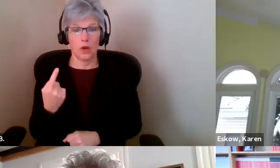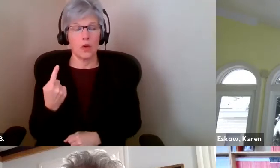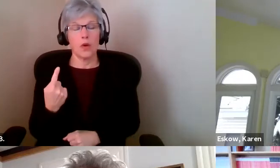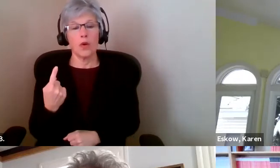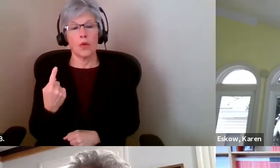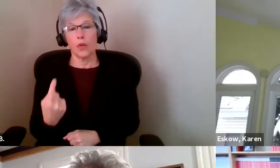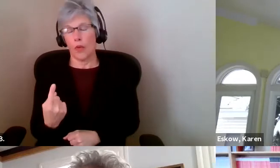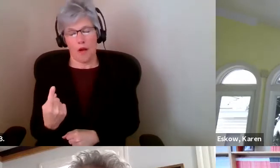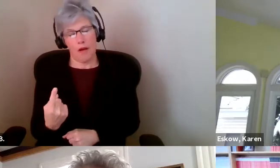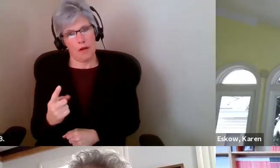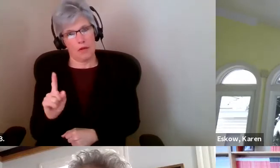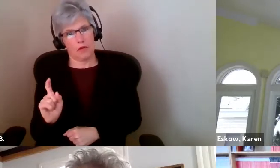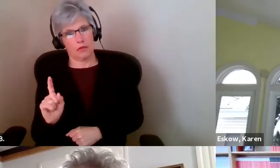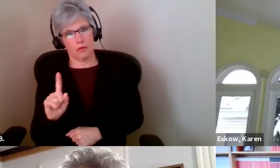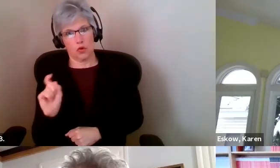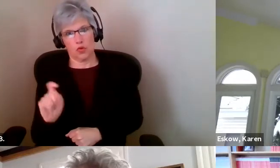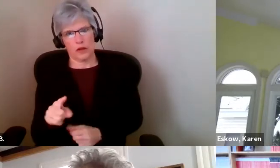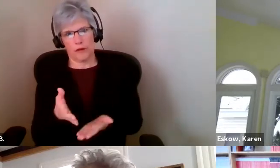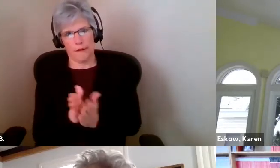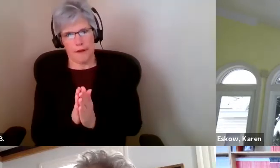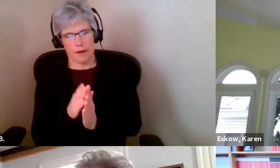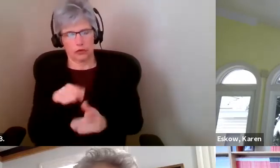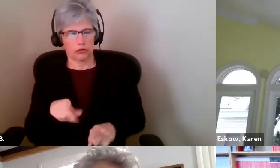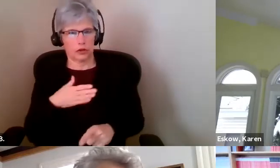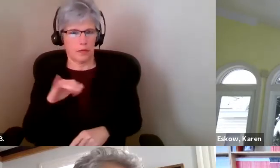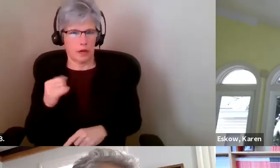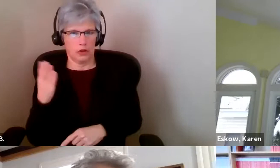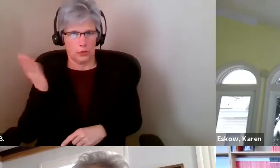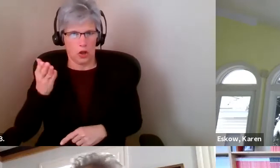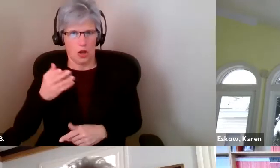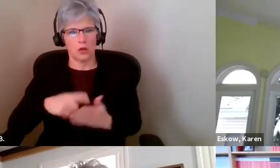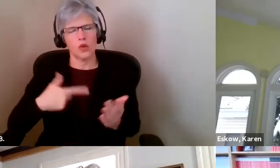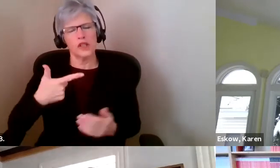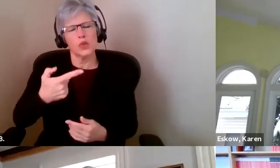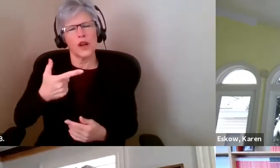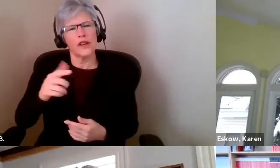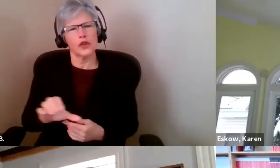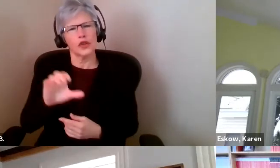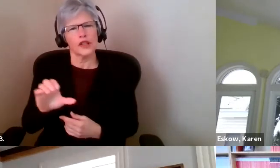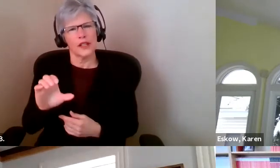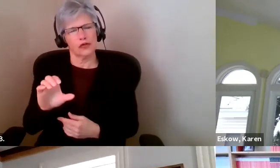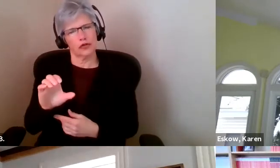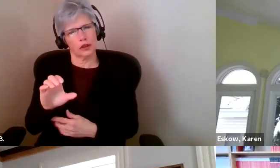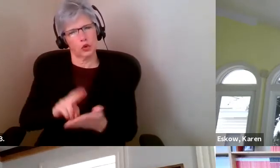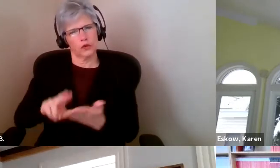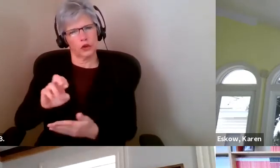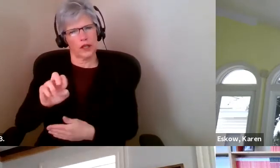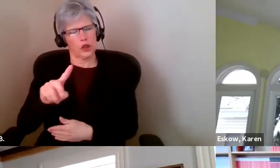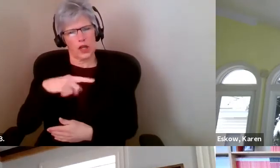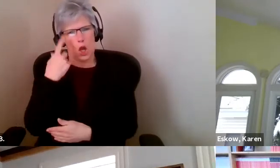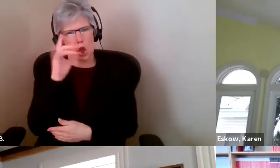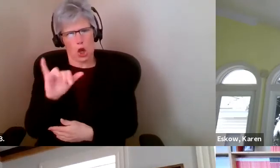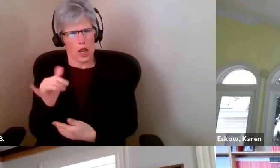job talk is, what will a 21st century university education look like? And